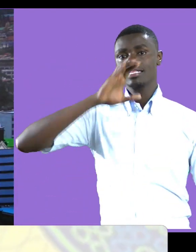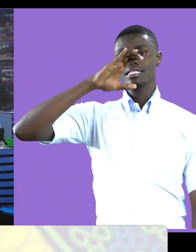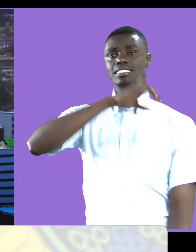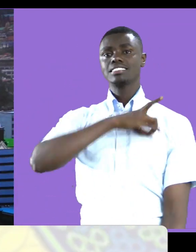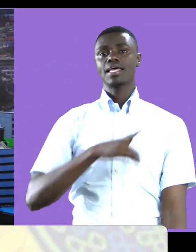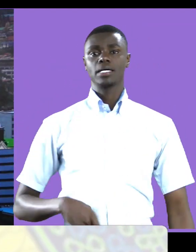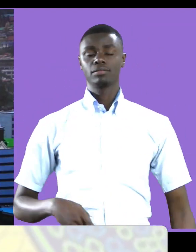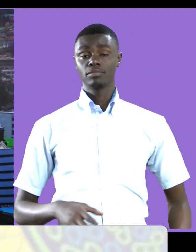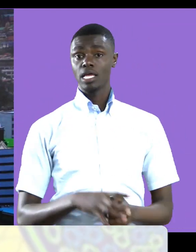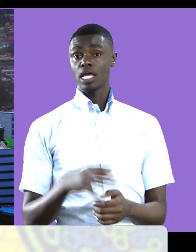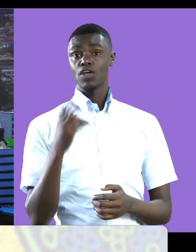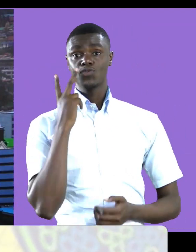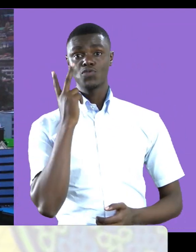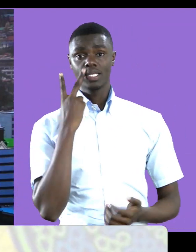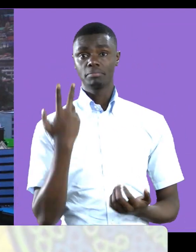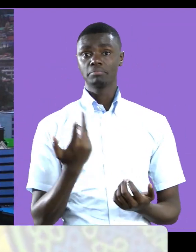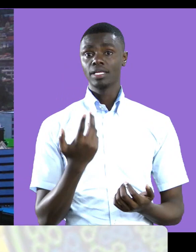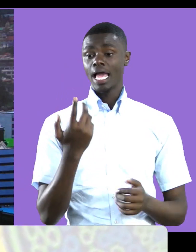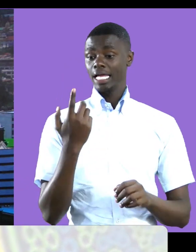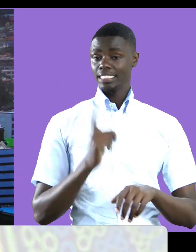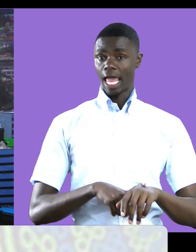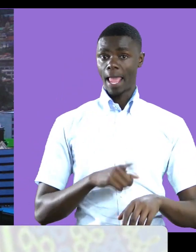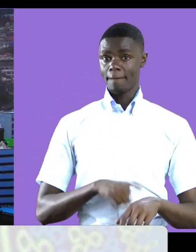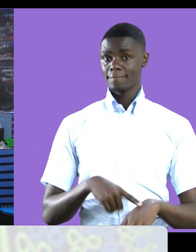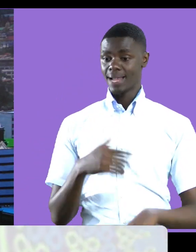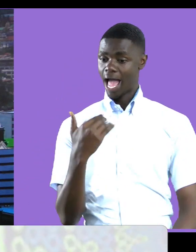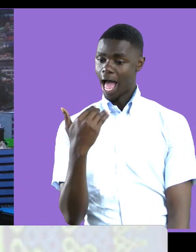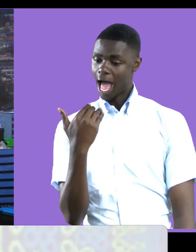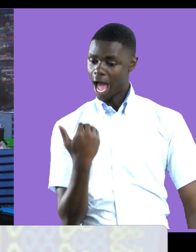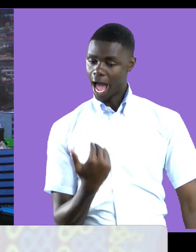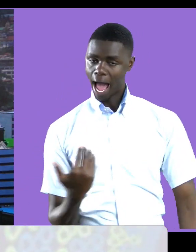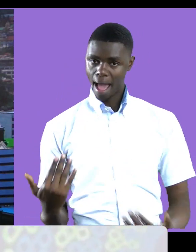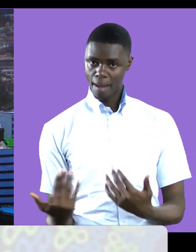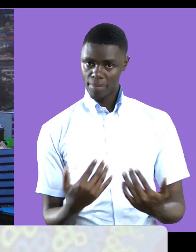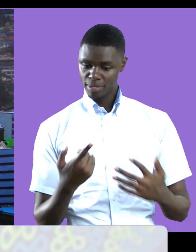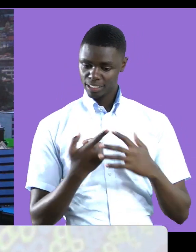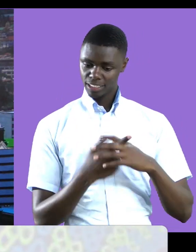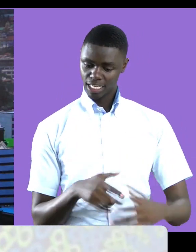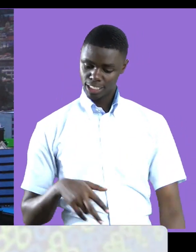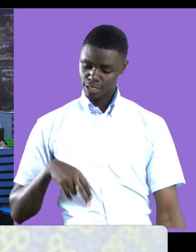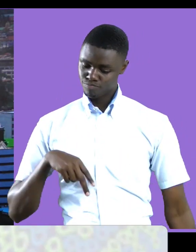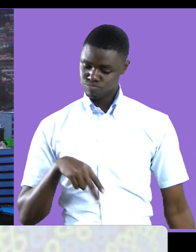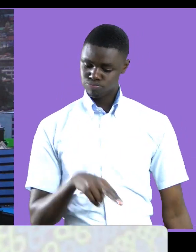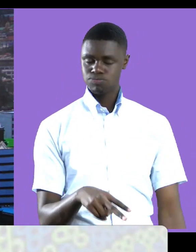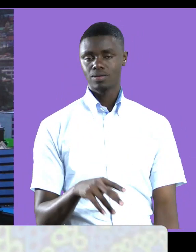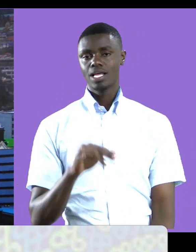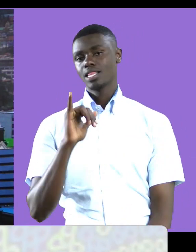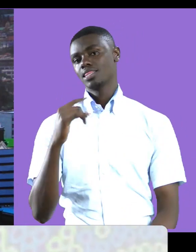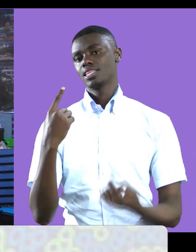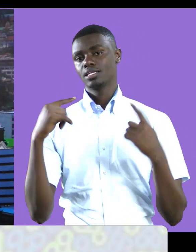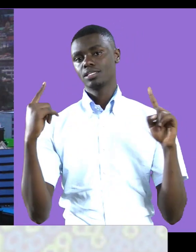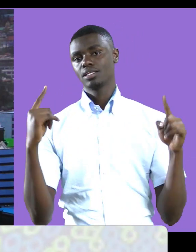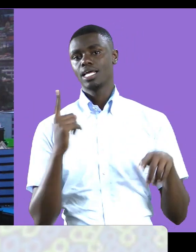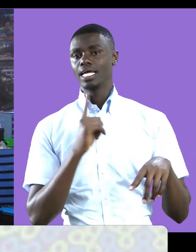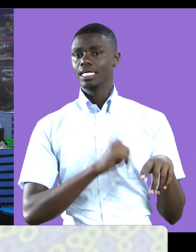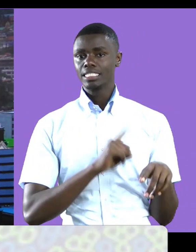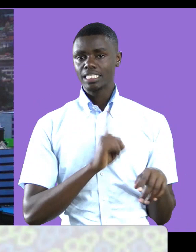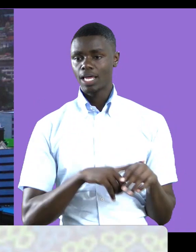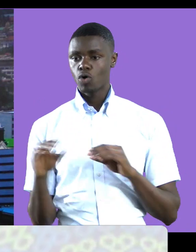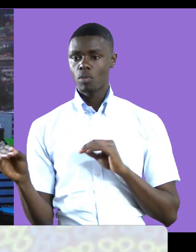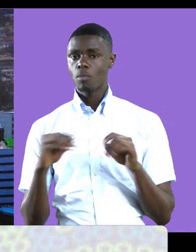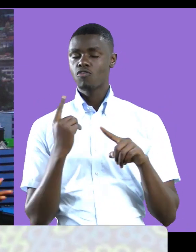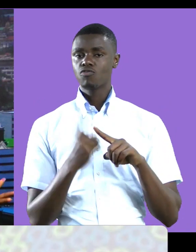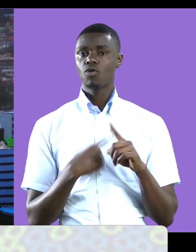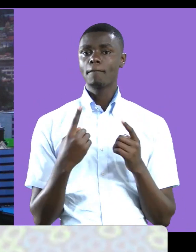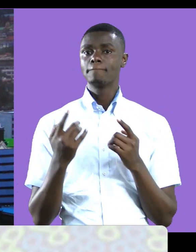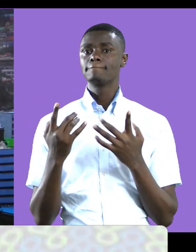So unaona hata mtoi akianza kutembea hiyo ni success. Kabisa. Kabisa. Hata ukitoka kwa ile bedsitter yako umeenda kwa bedroom is a big